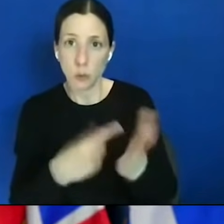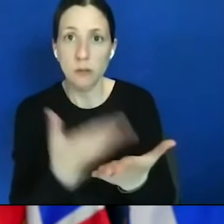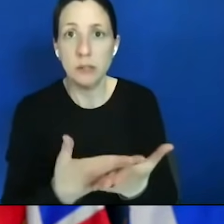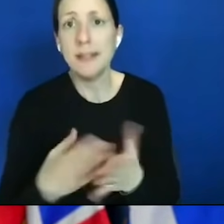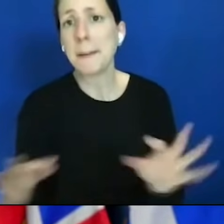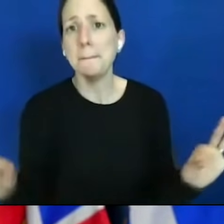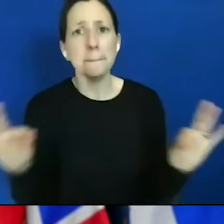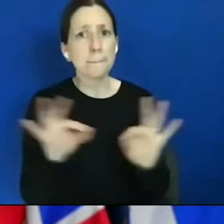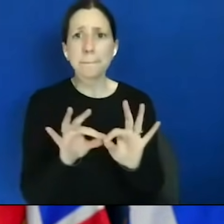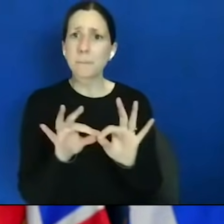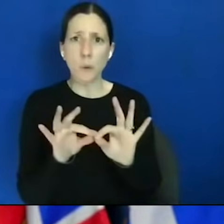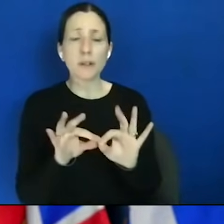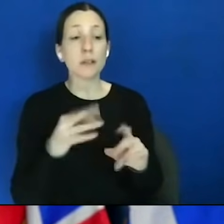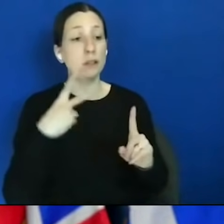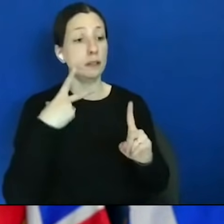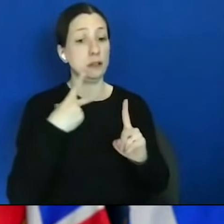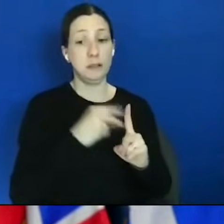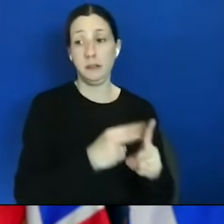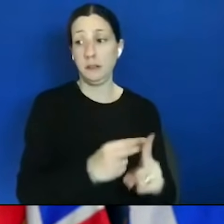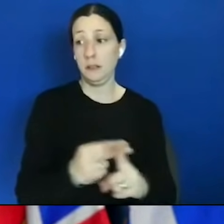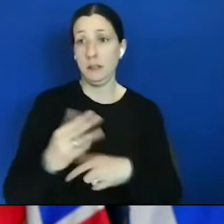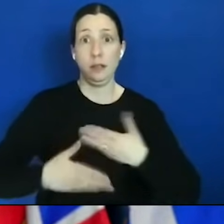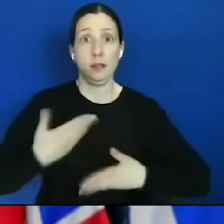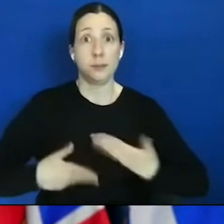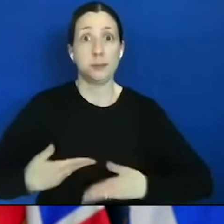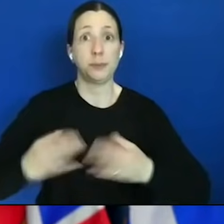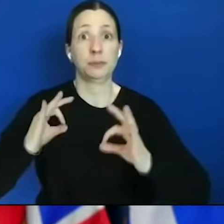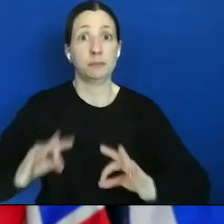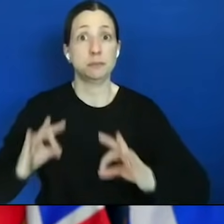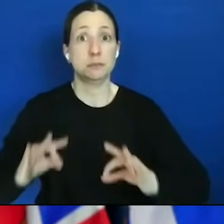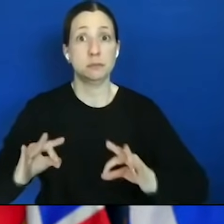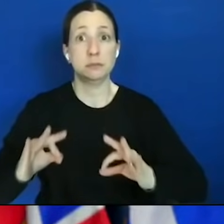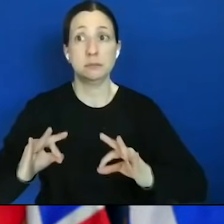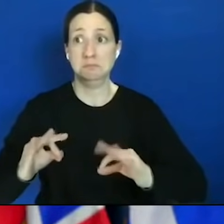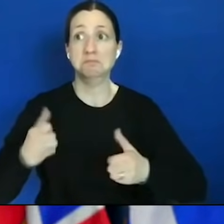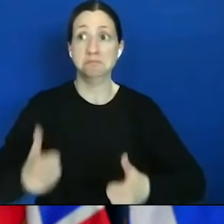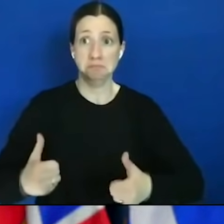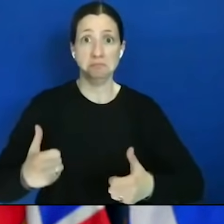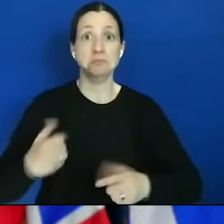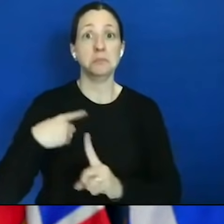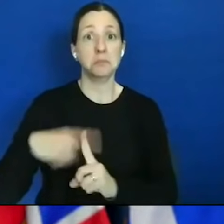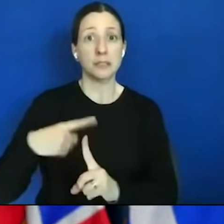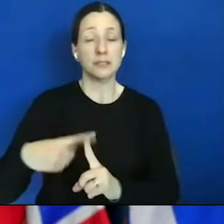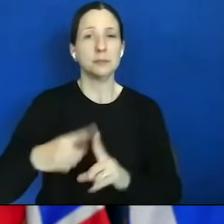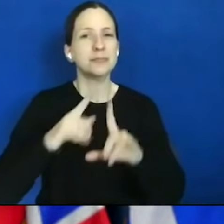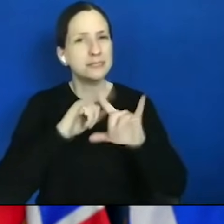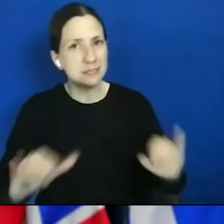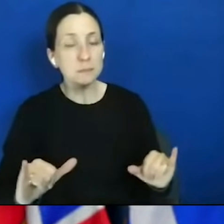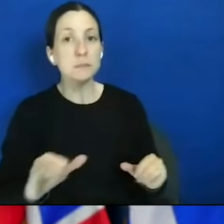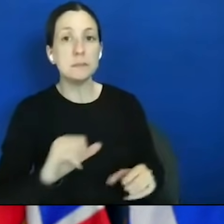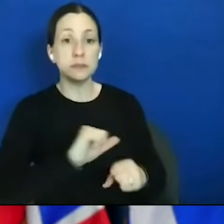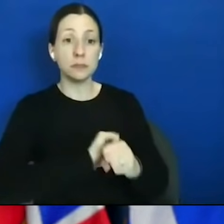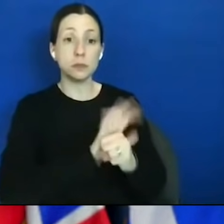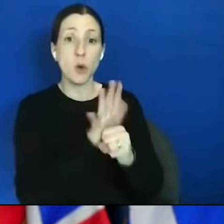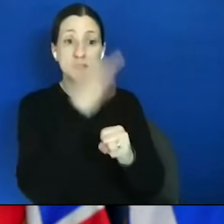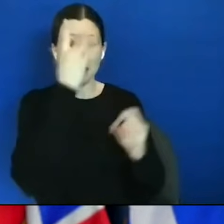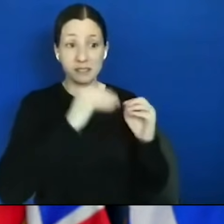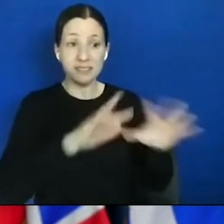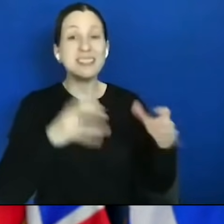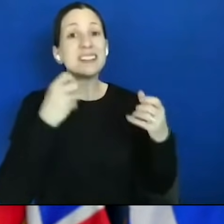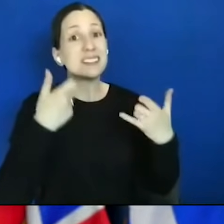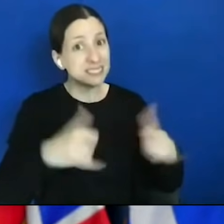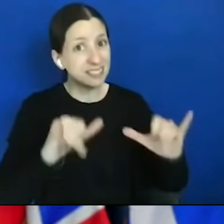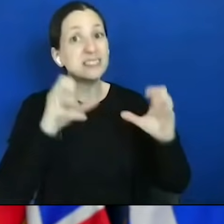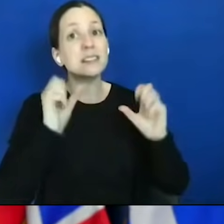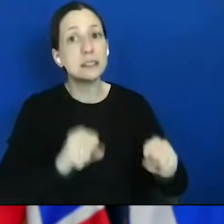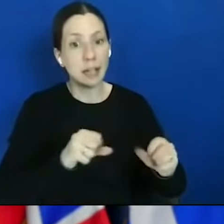why will our vaccination efforts accelerate, and that progress encourages us. The chance for COVID to gain a new foothold and